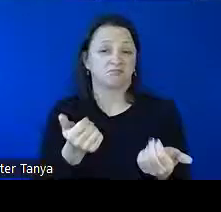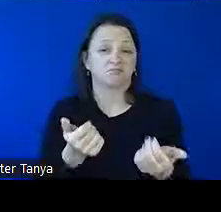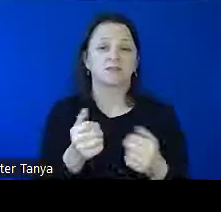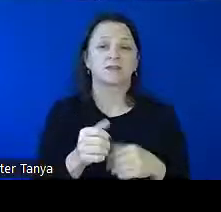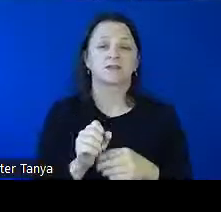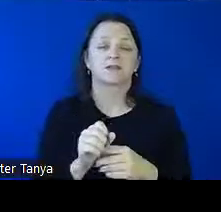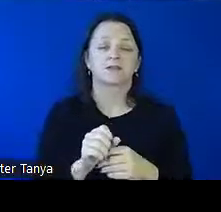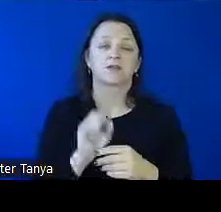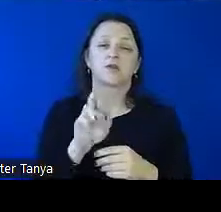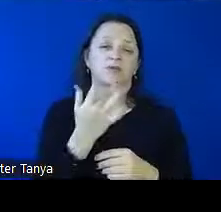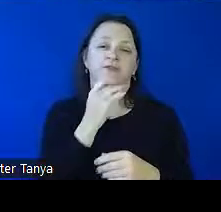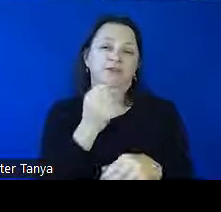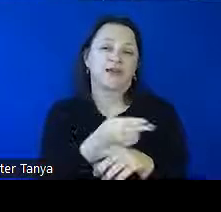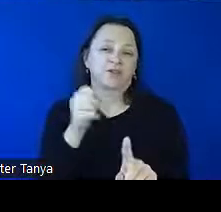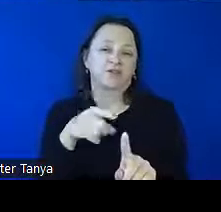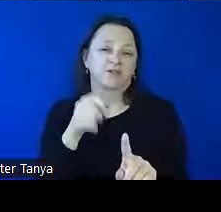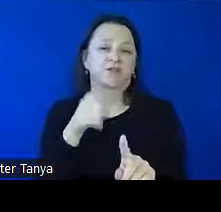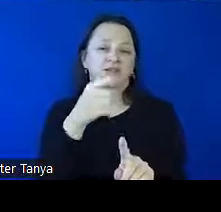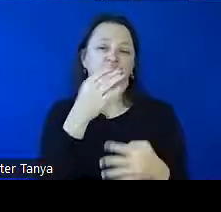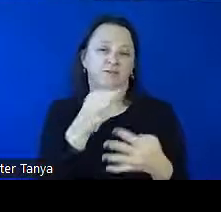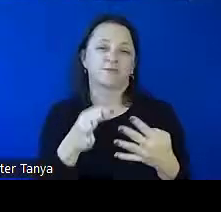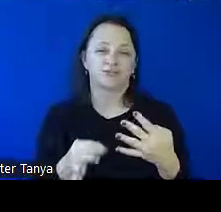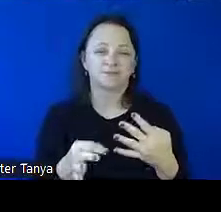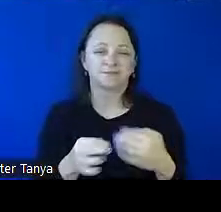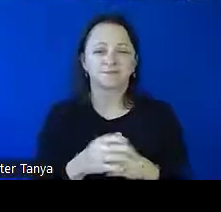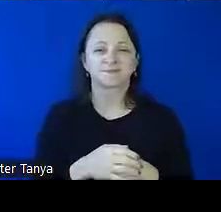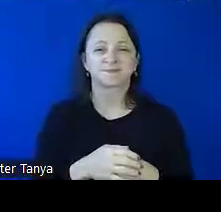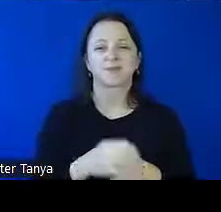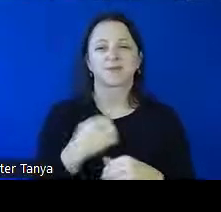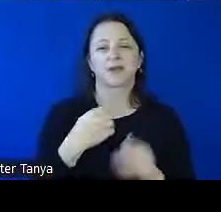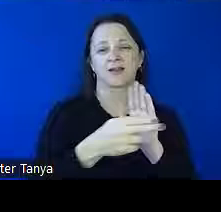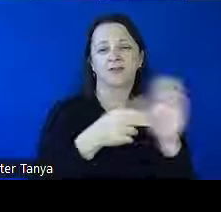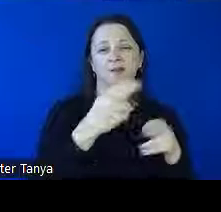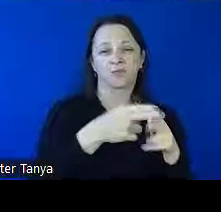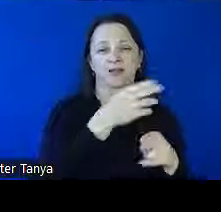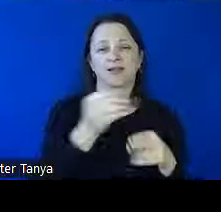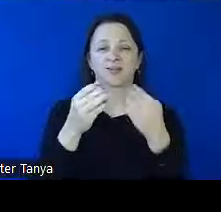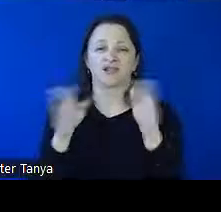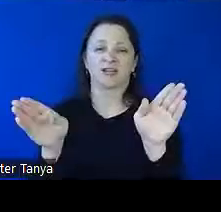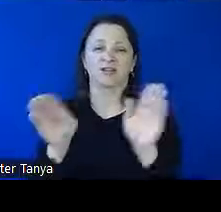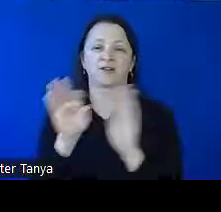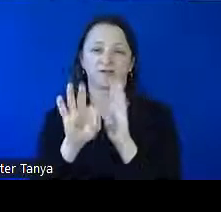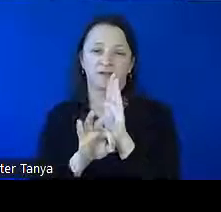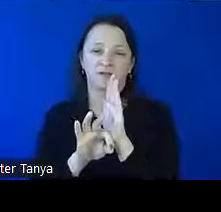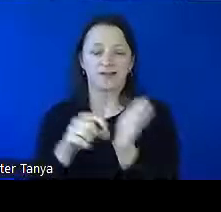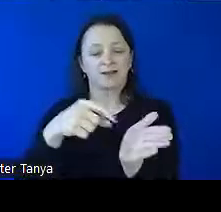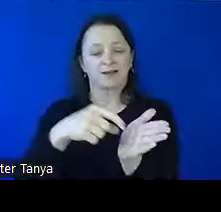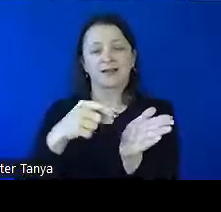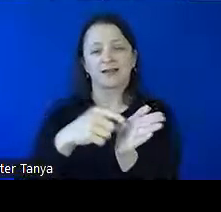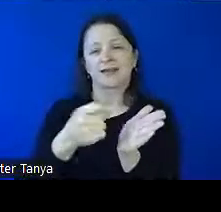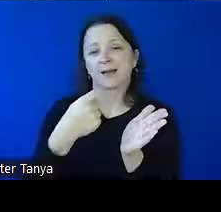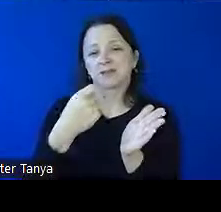them. There is a brand and generic formulation that comes in a capsule. It tends not to